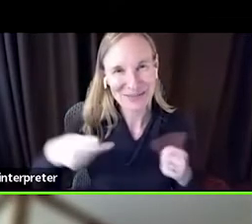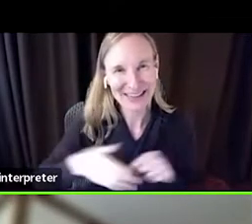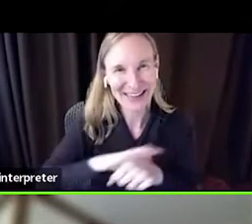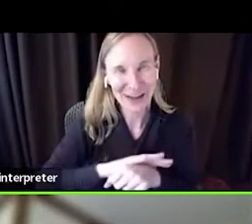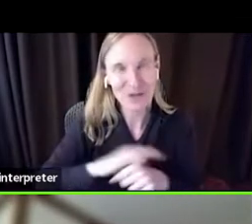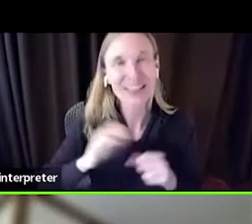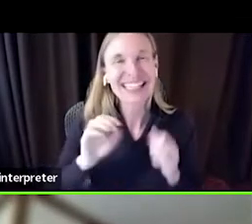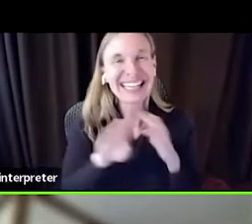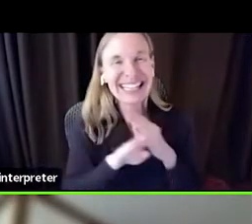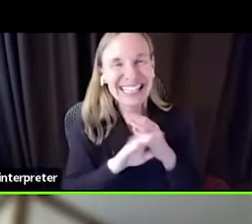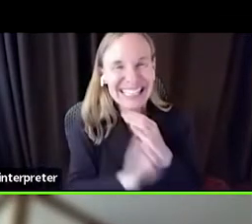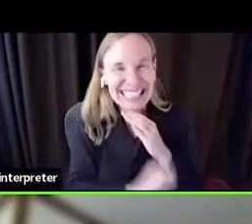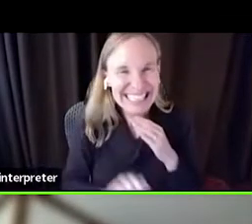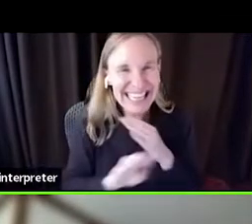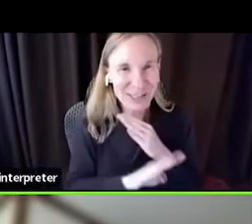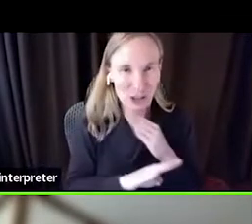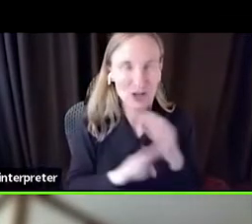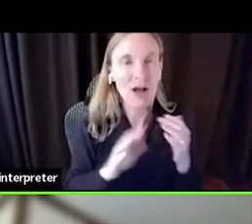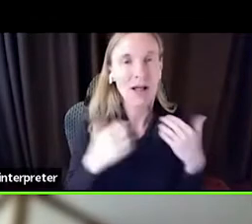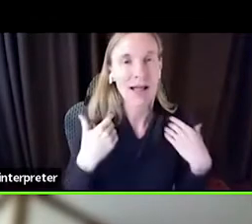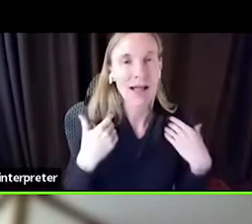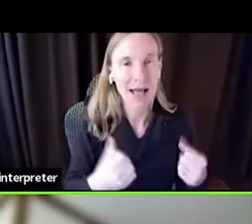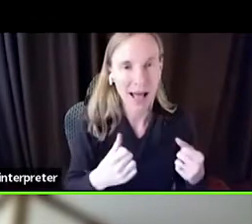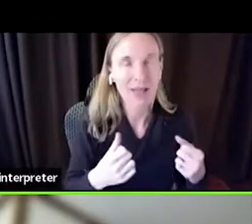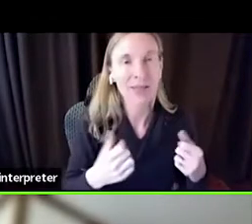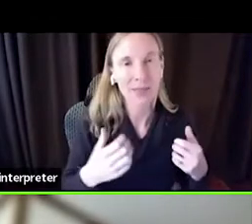Essential health benefits, known as EHB.